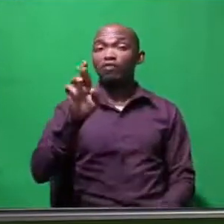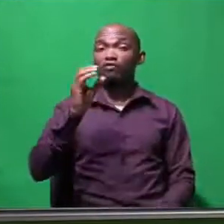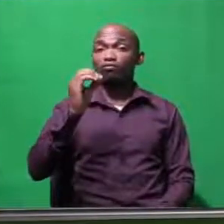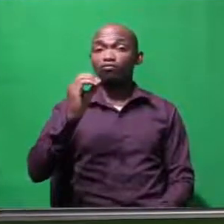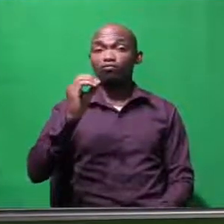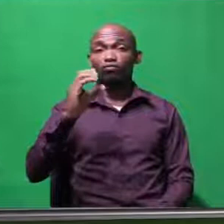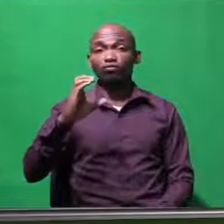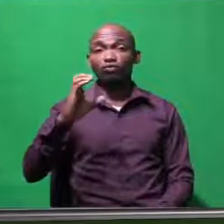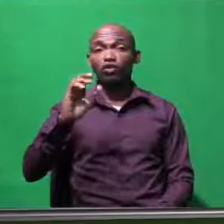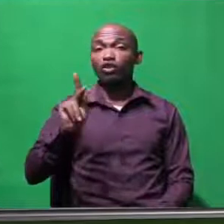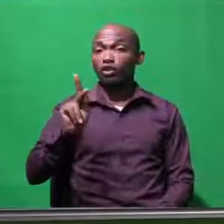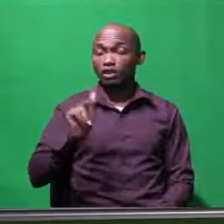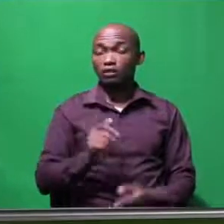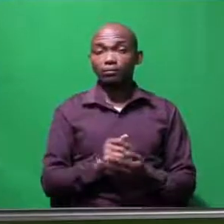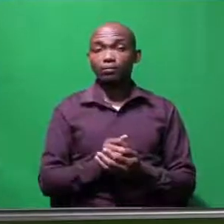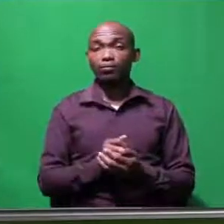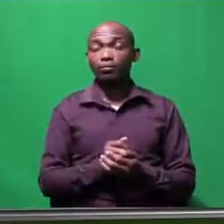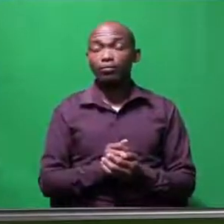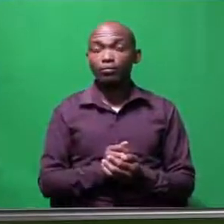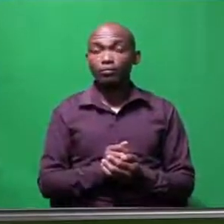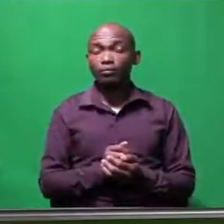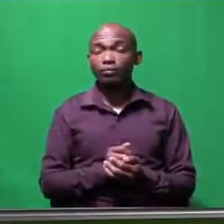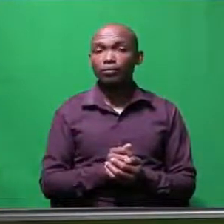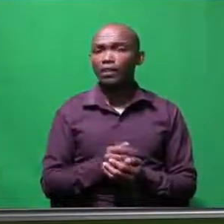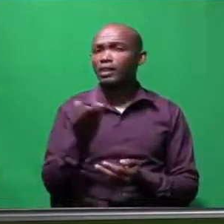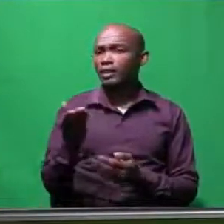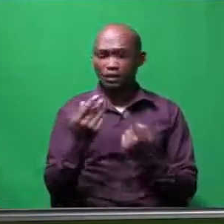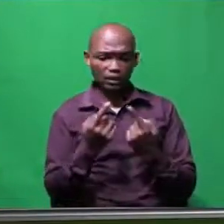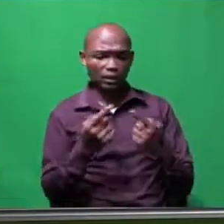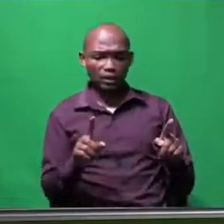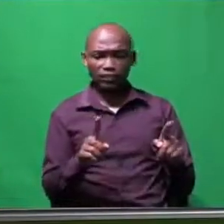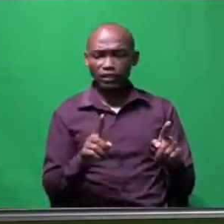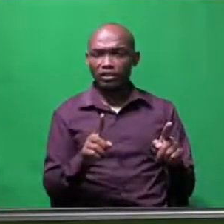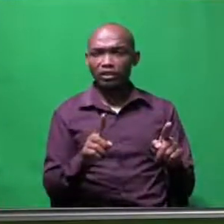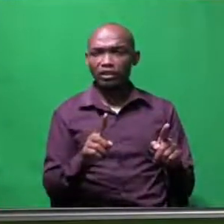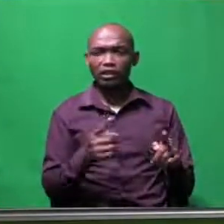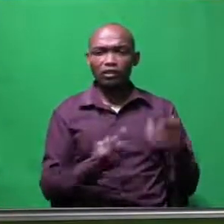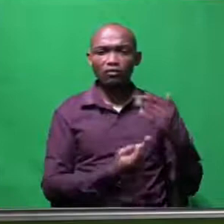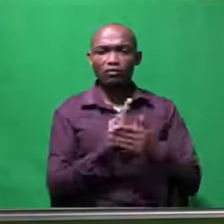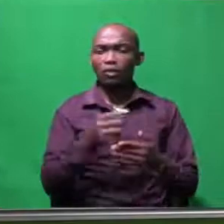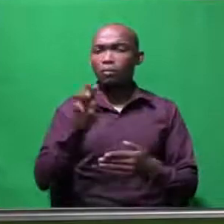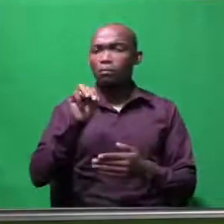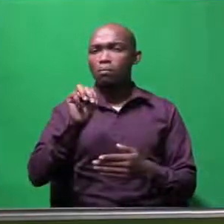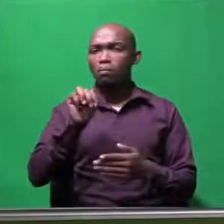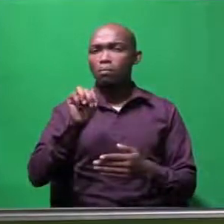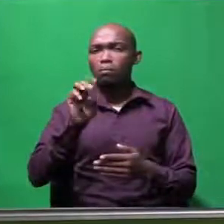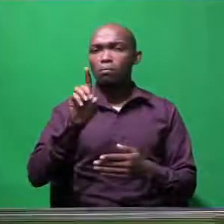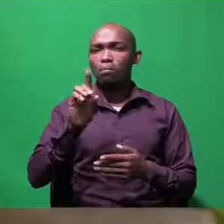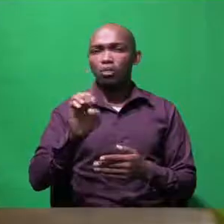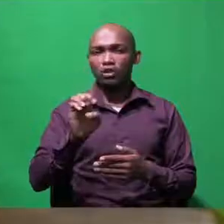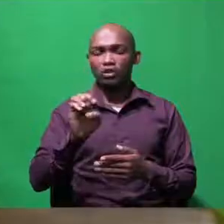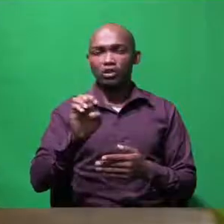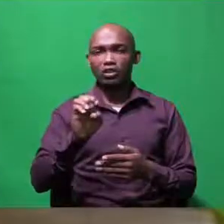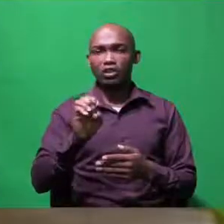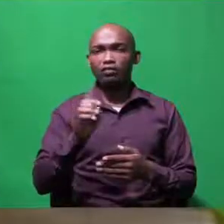igneous, we can look, my students, is different from the mode of formation in sedimentary